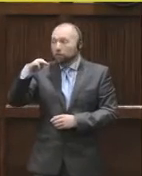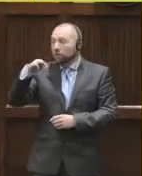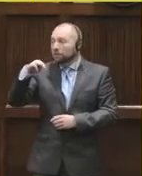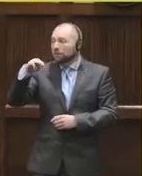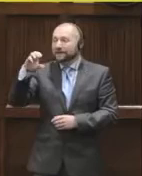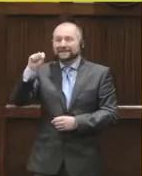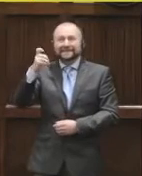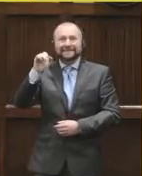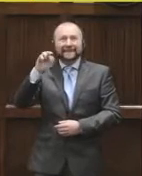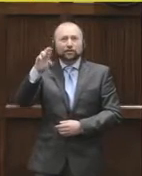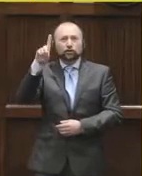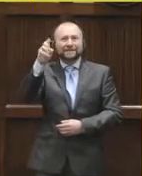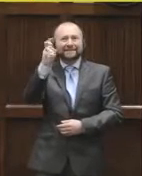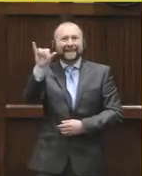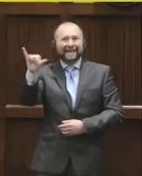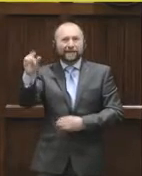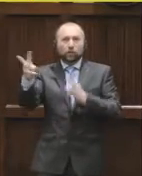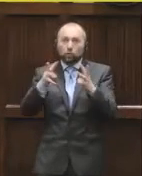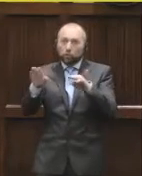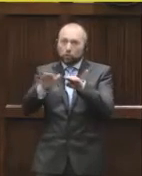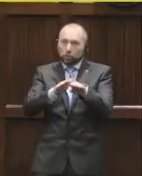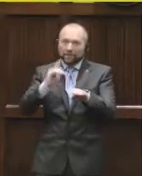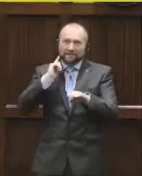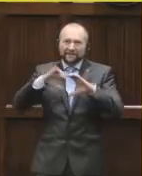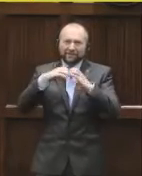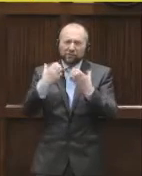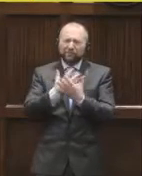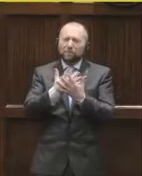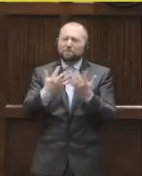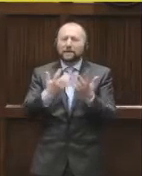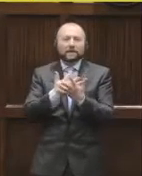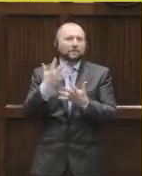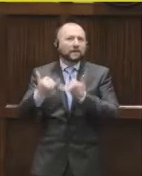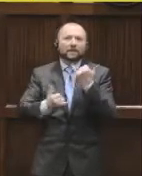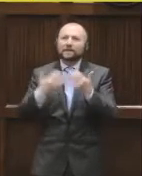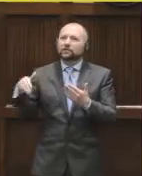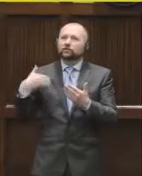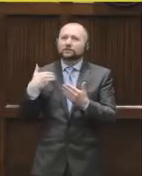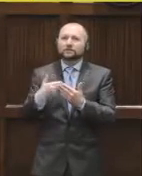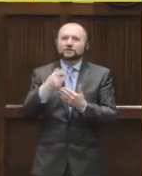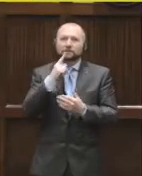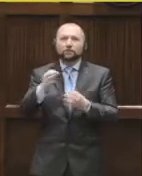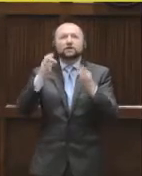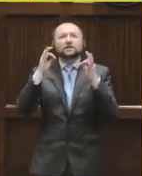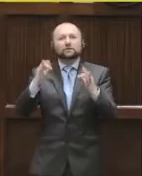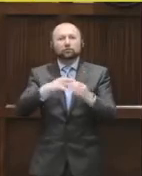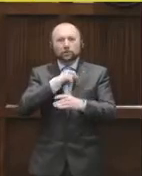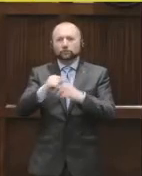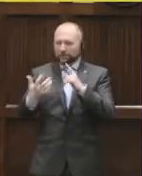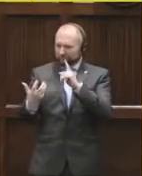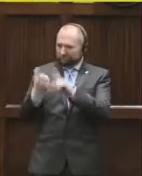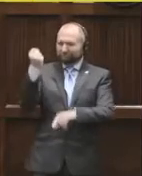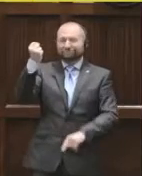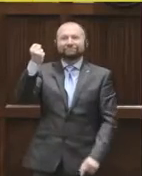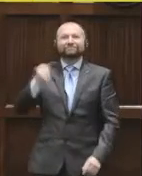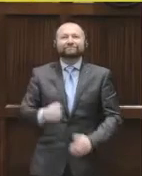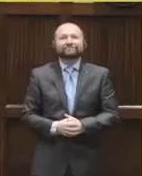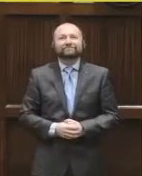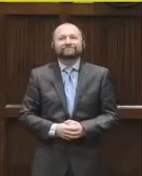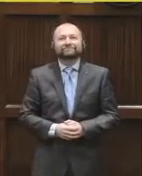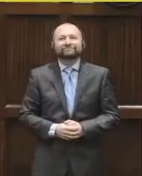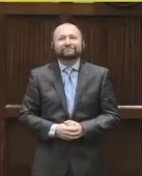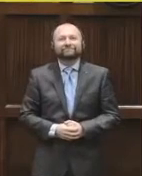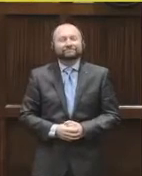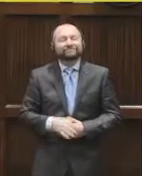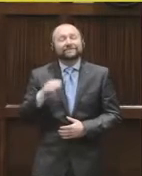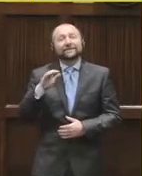over several years, and it really is a wonderful achievement that we have finally got to this day. Irish Sign